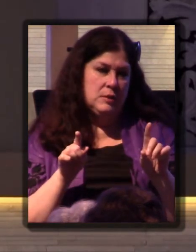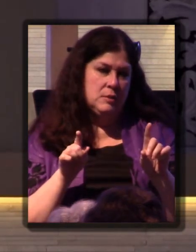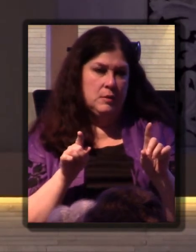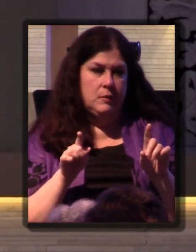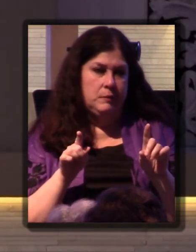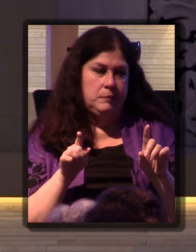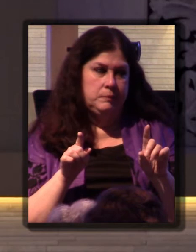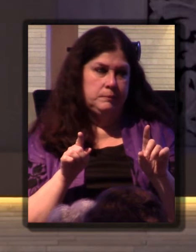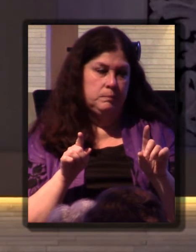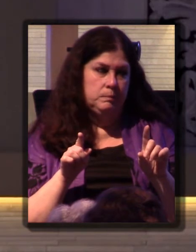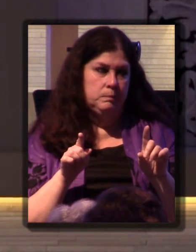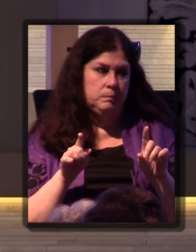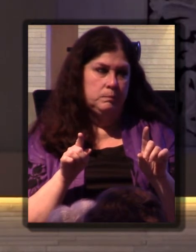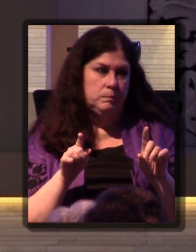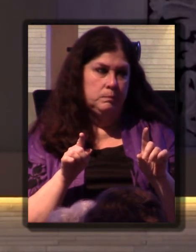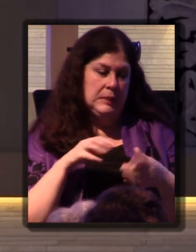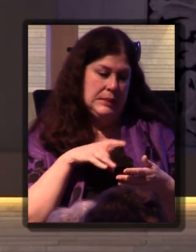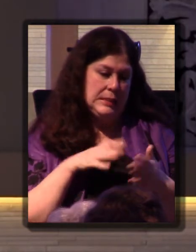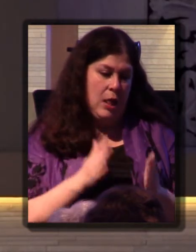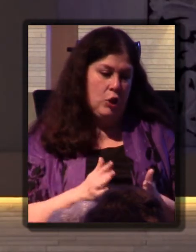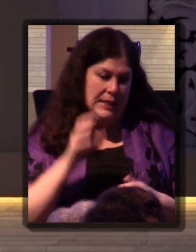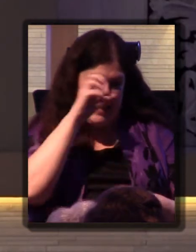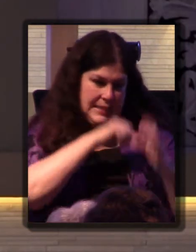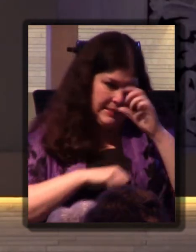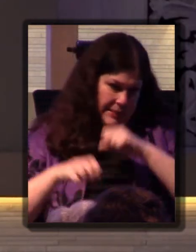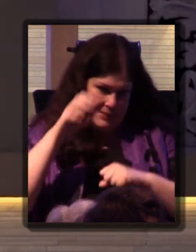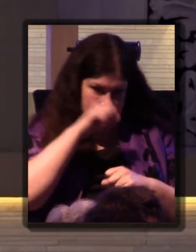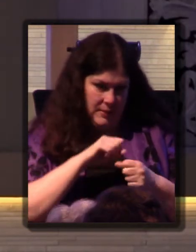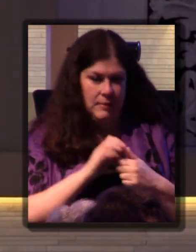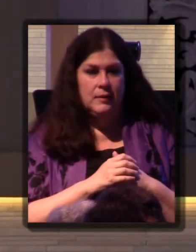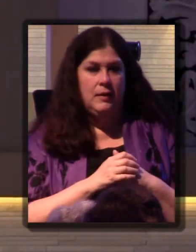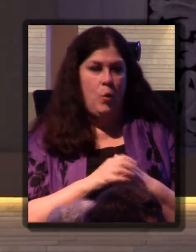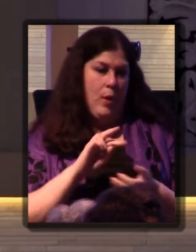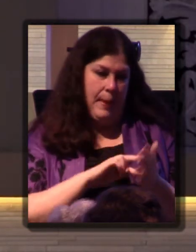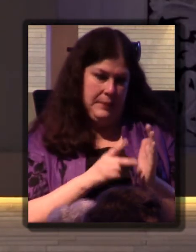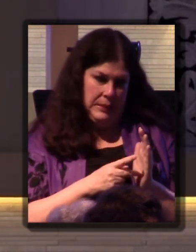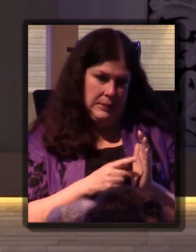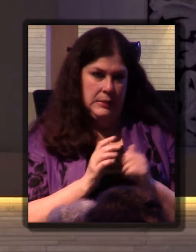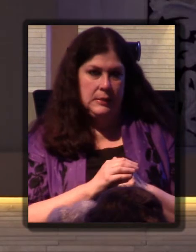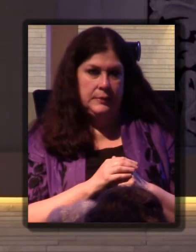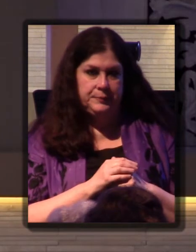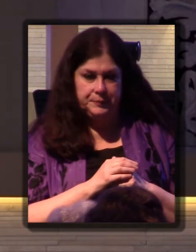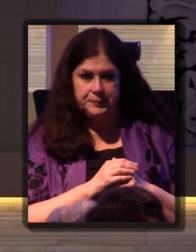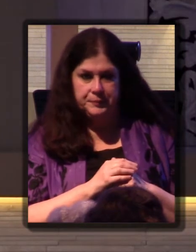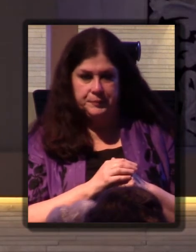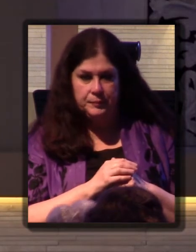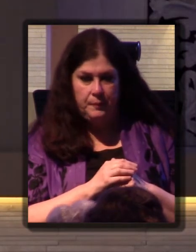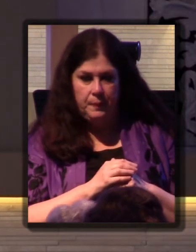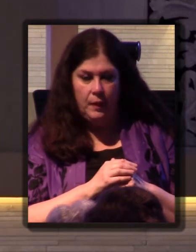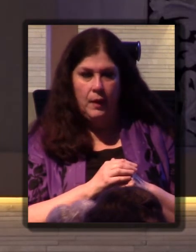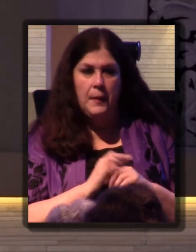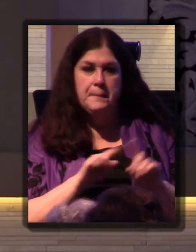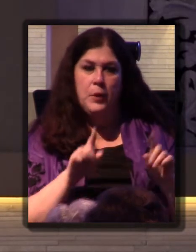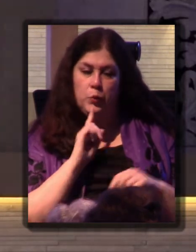different scholarly guesses as to what he exactly